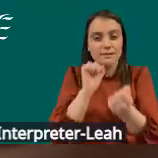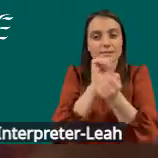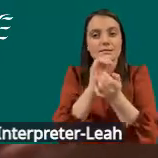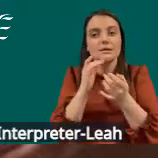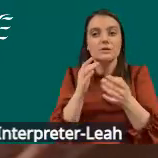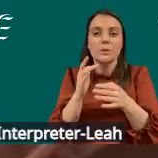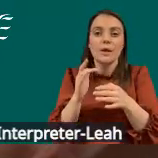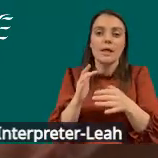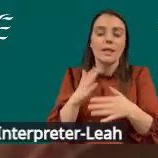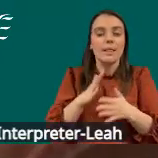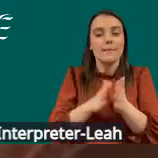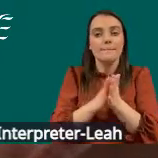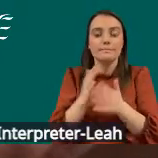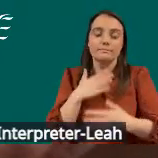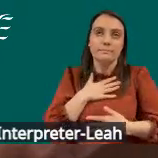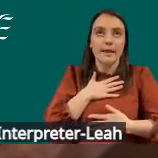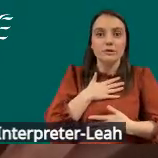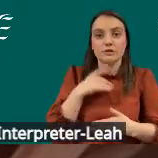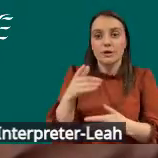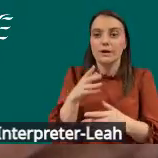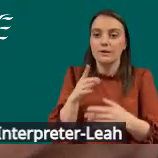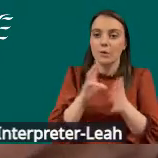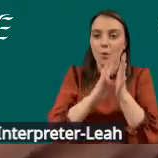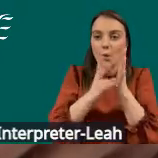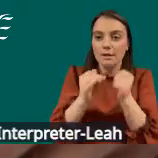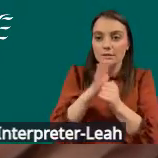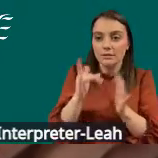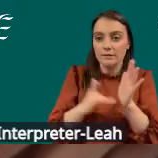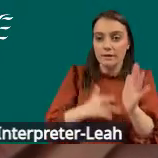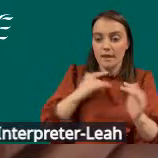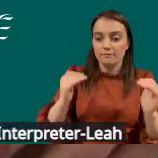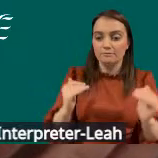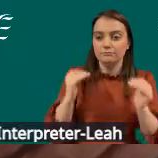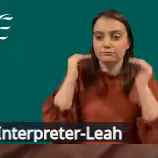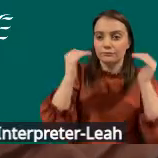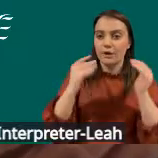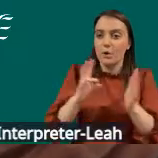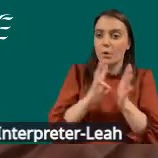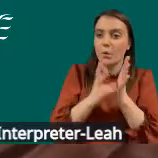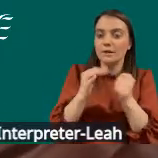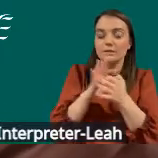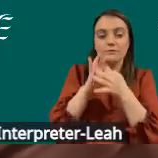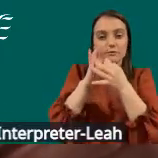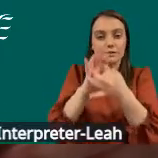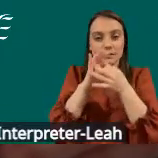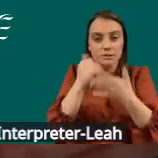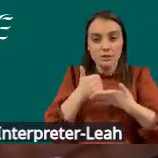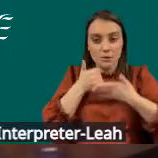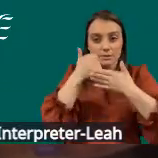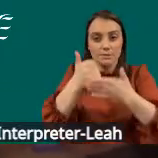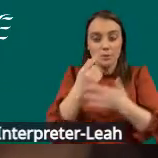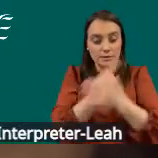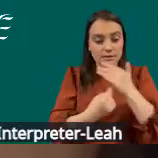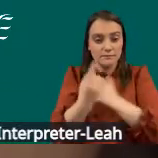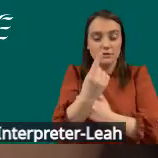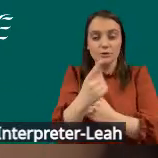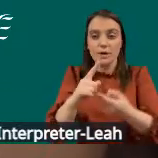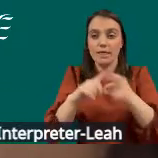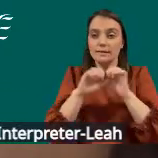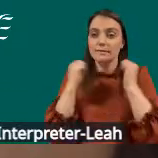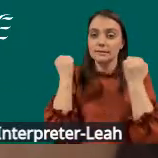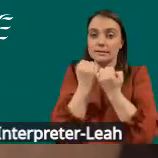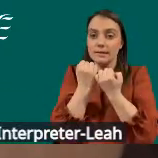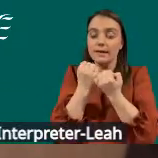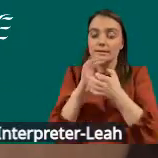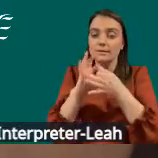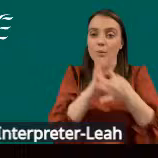to the quality of life and the quality of intimate relationships, both of which support individual and societal well-being.